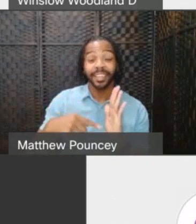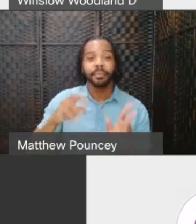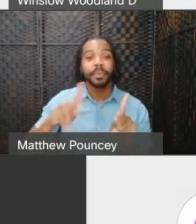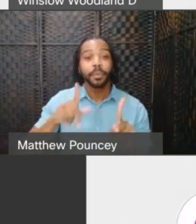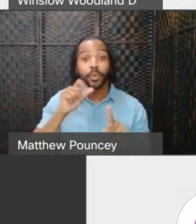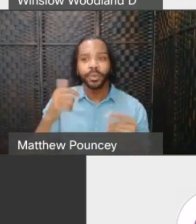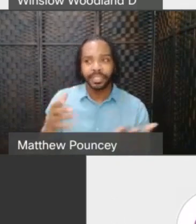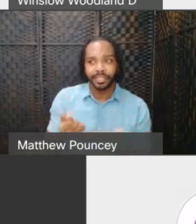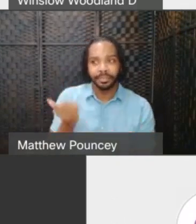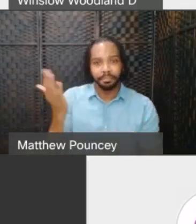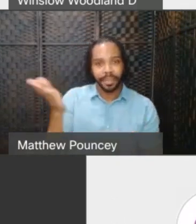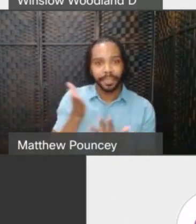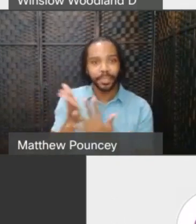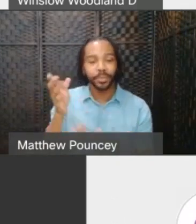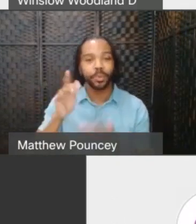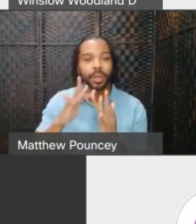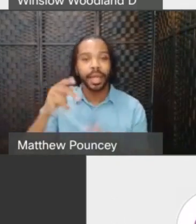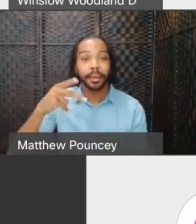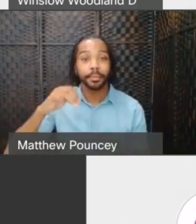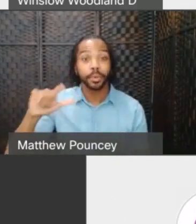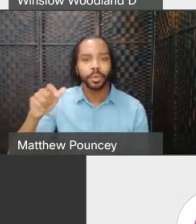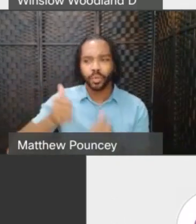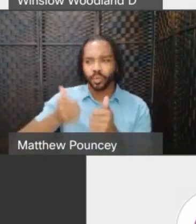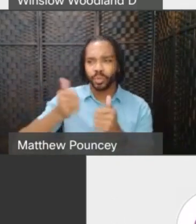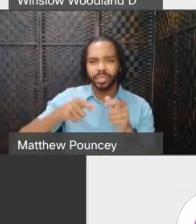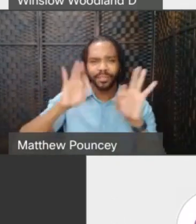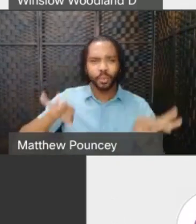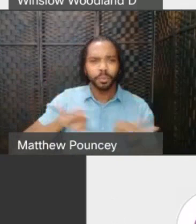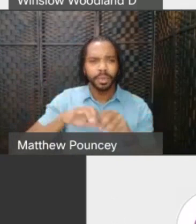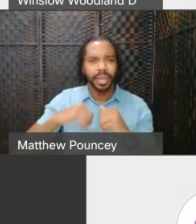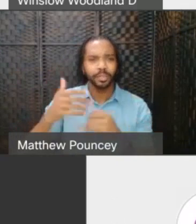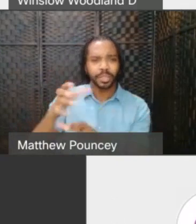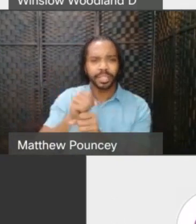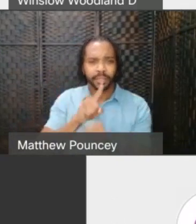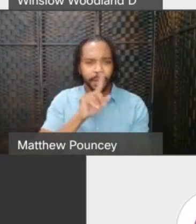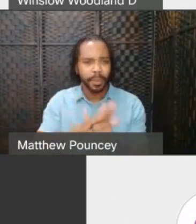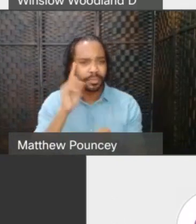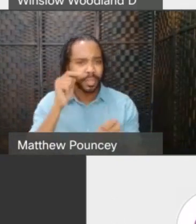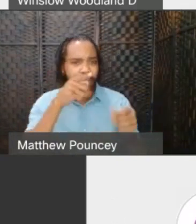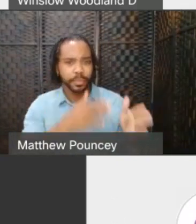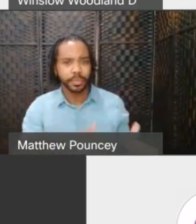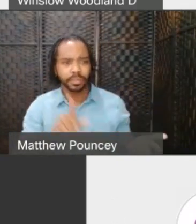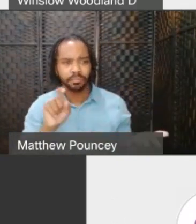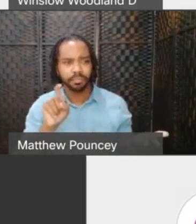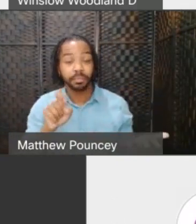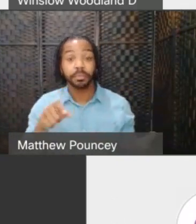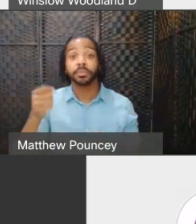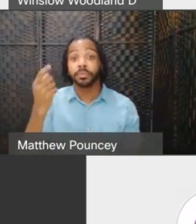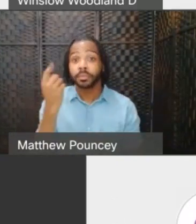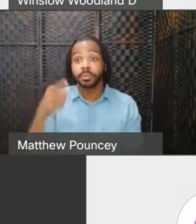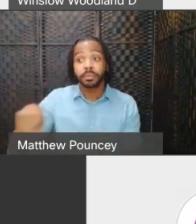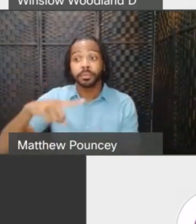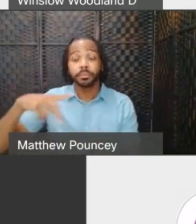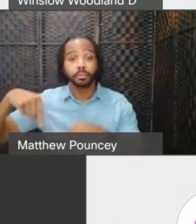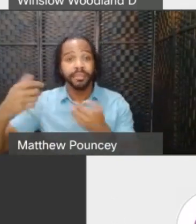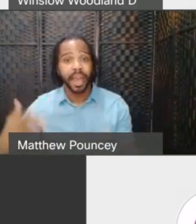portal, in what form is that confirmation received by the person? Because as providers, they're being told that